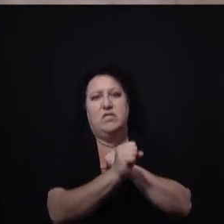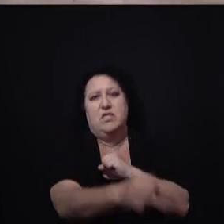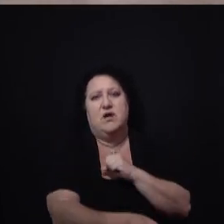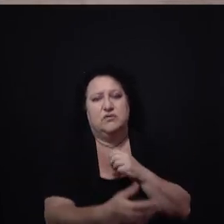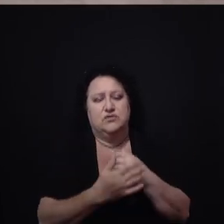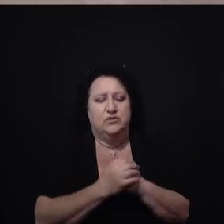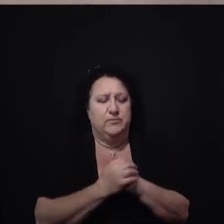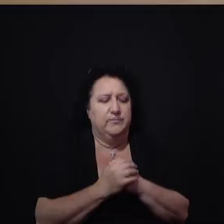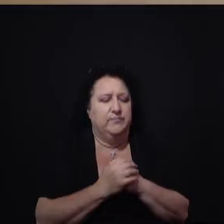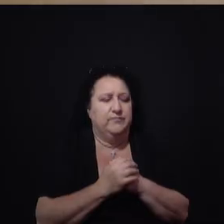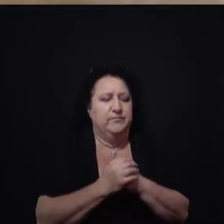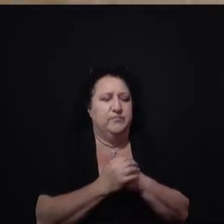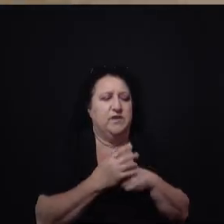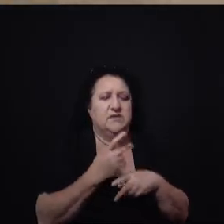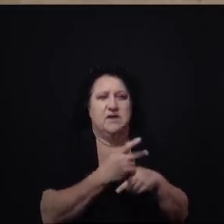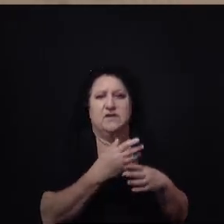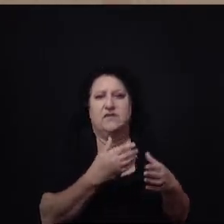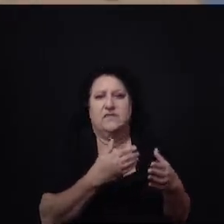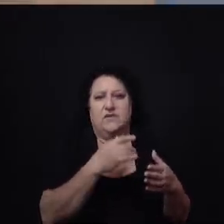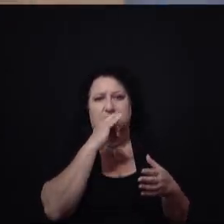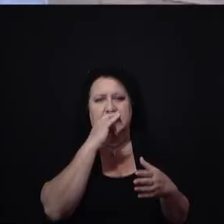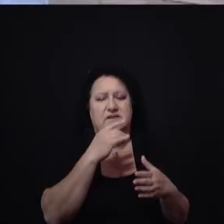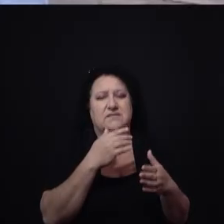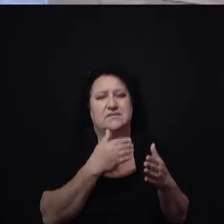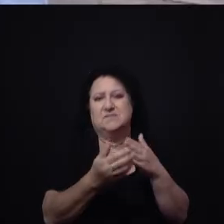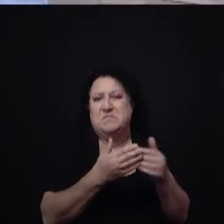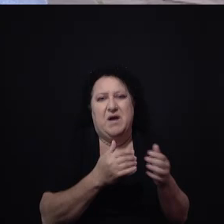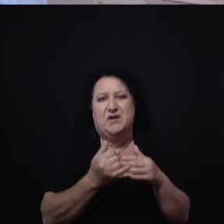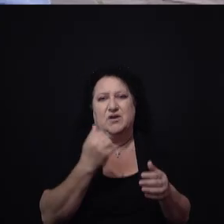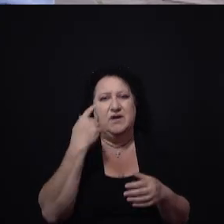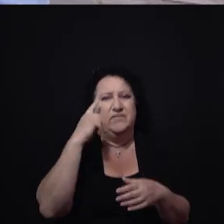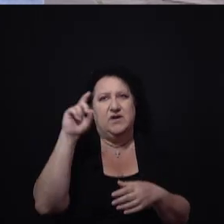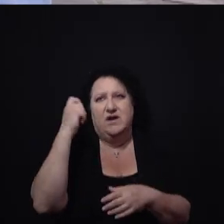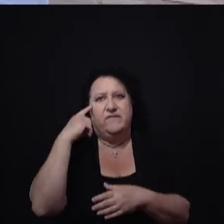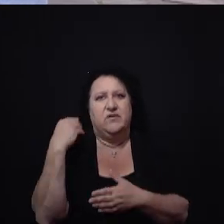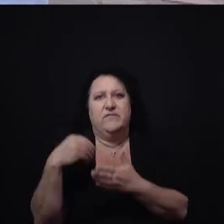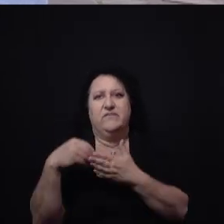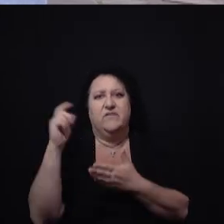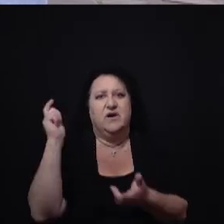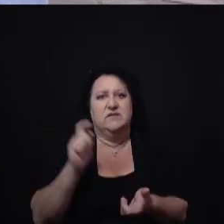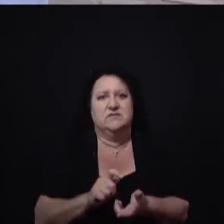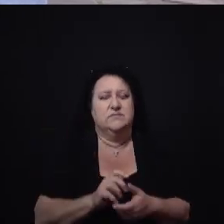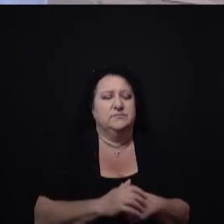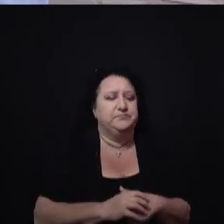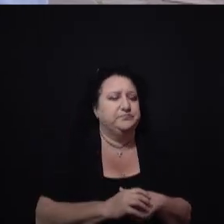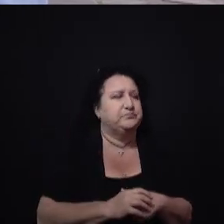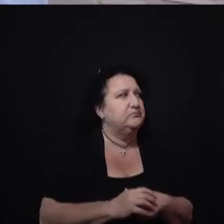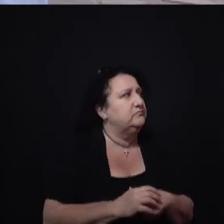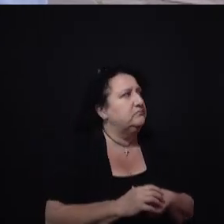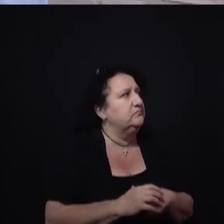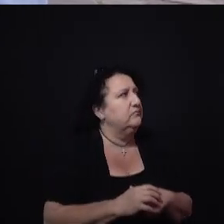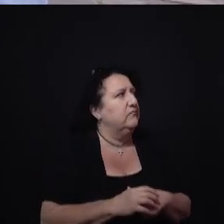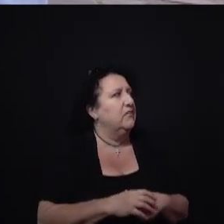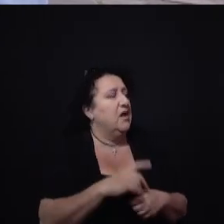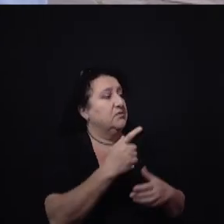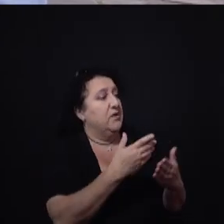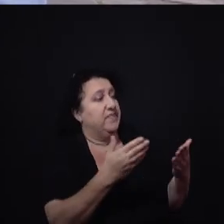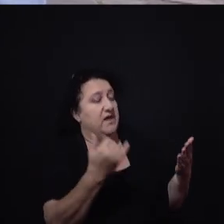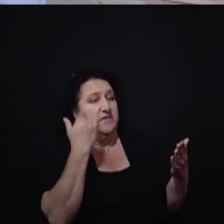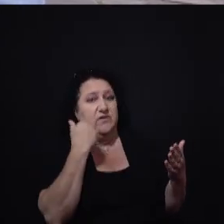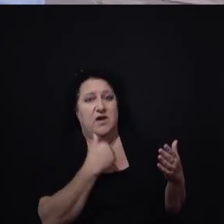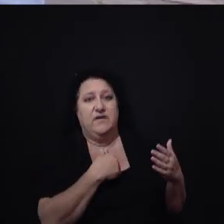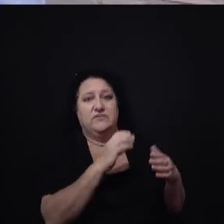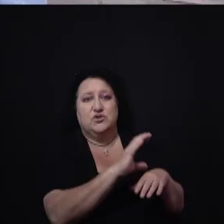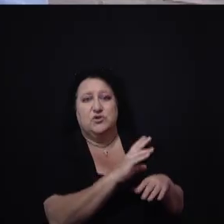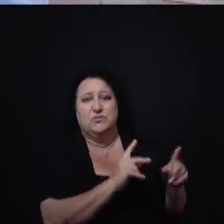despite reduction of funds from the government. It's one thing when you get a bunch of, like, you know, church people who know what they're